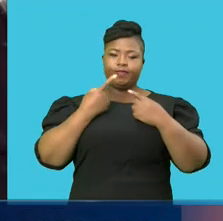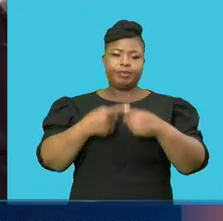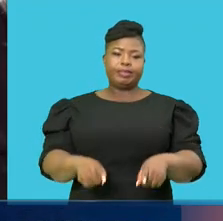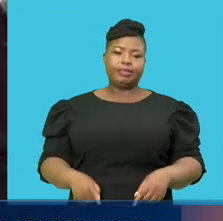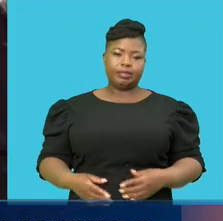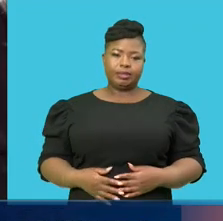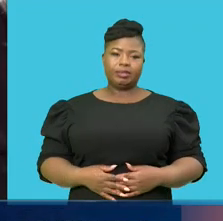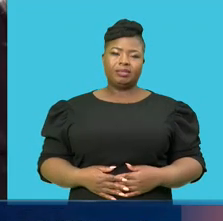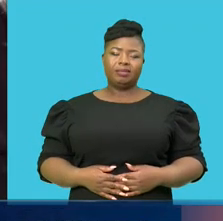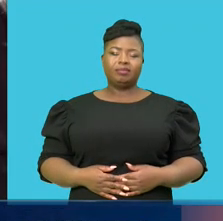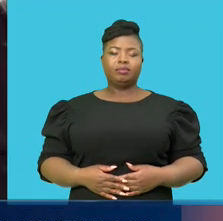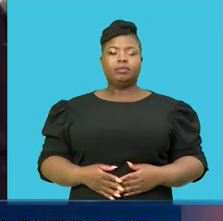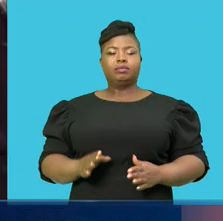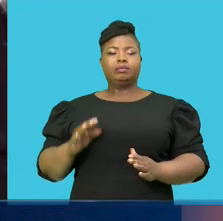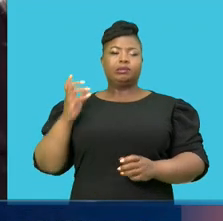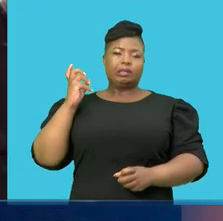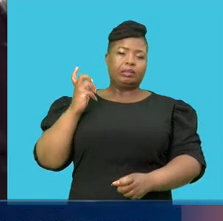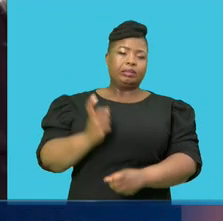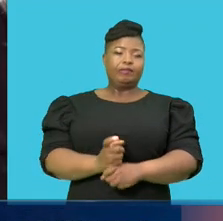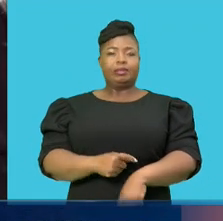There were mountains to climb,